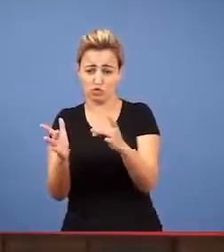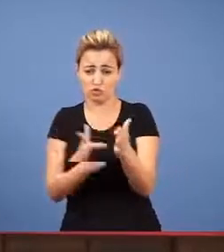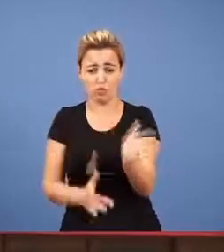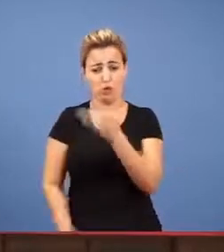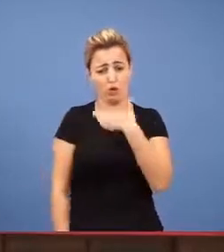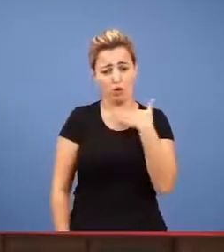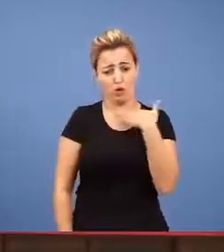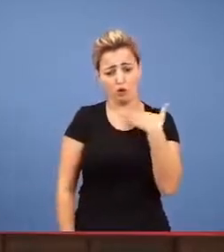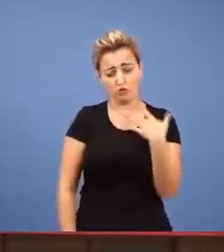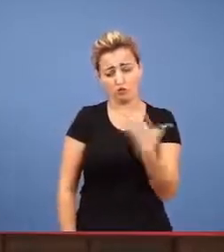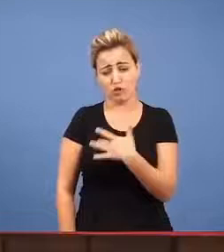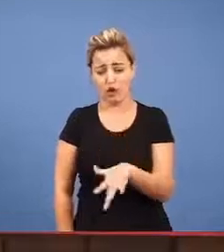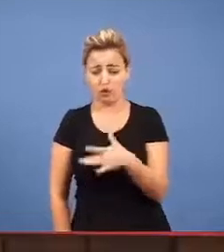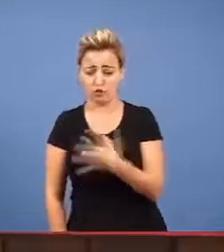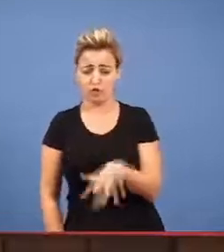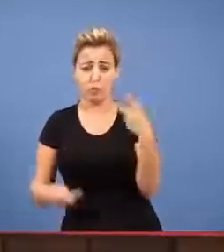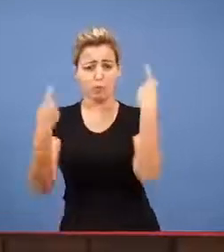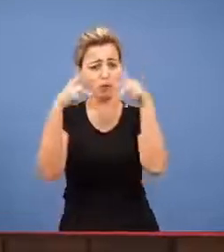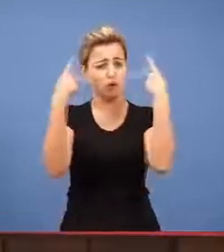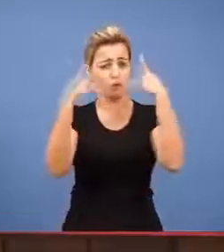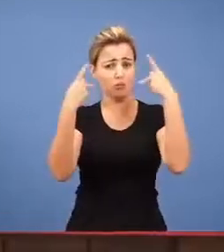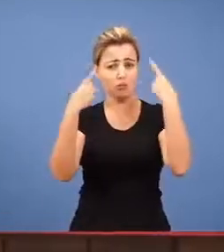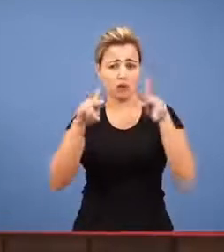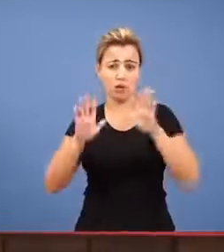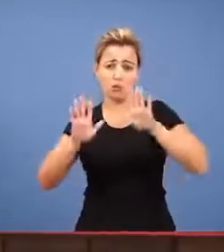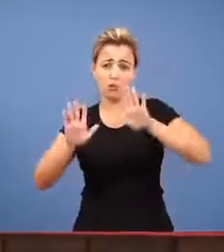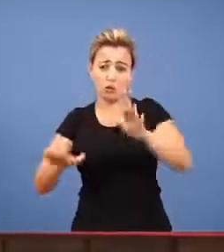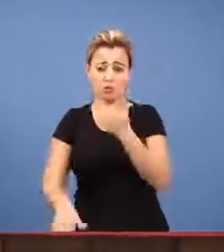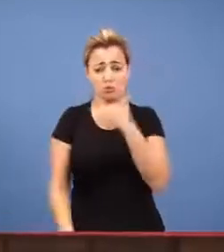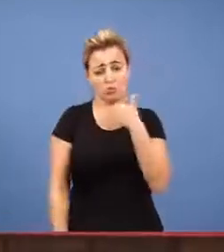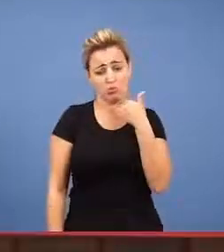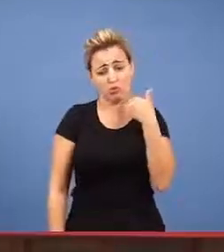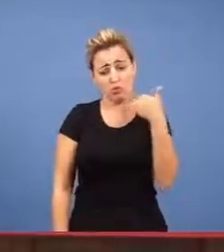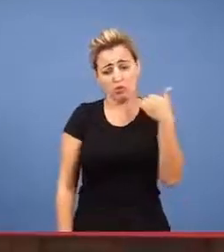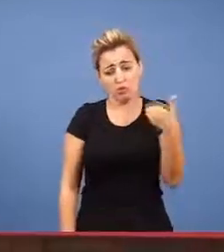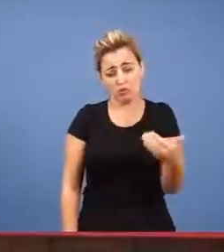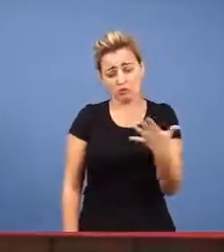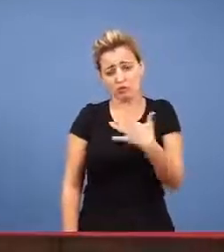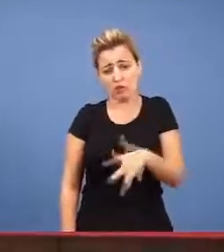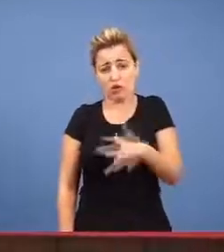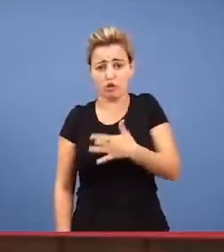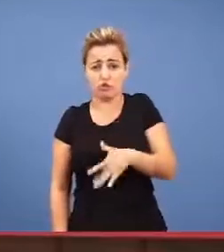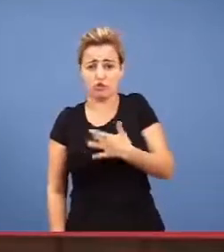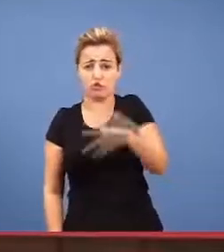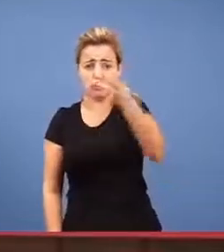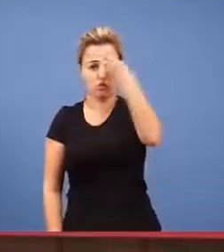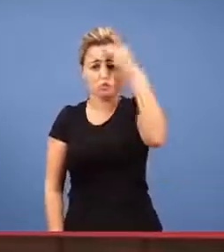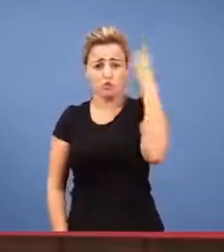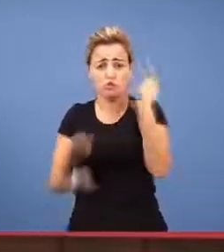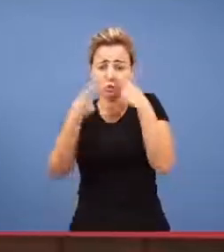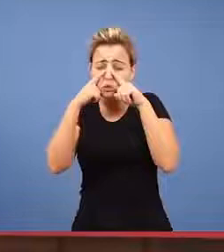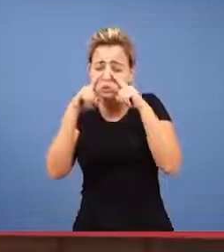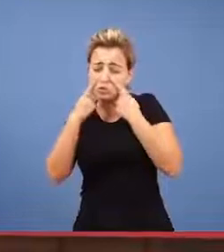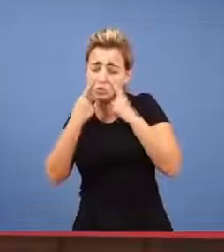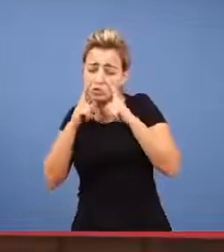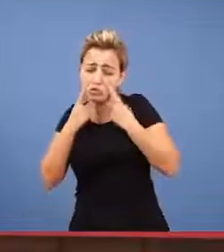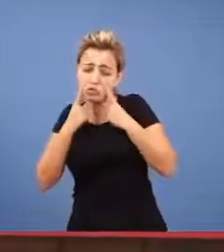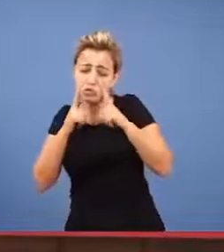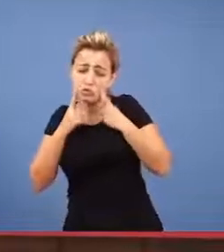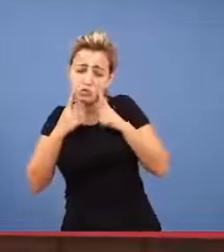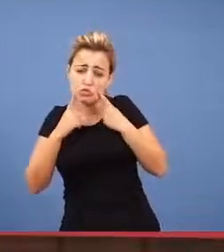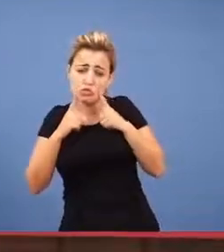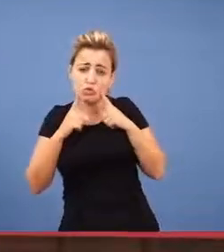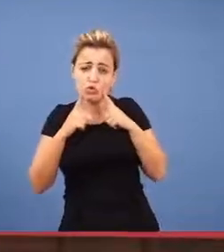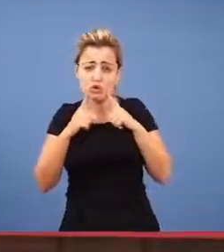resurrection of Jesus. Death, oh, also I am for Jesus. They pray only all the way to the death of Jesus.